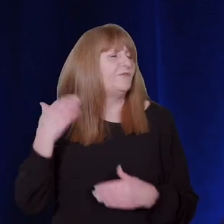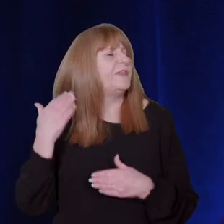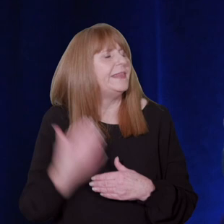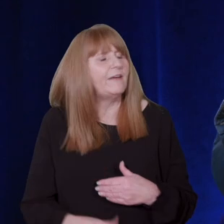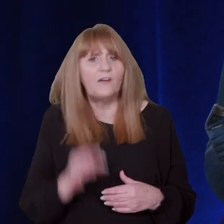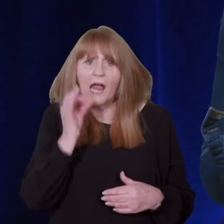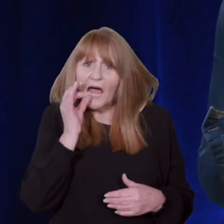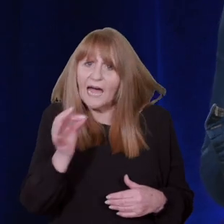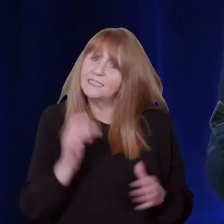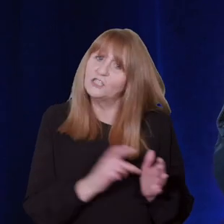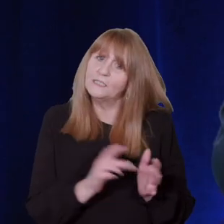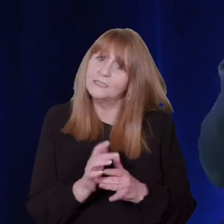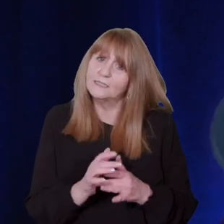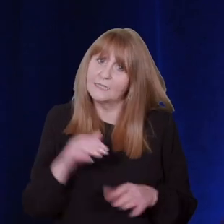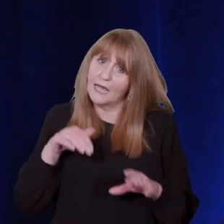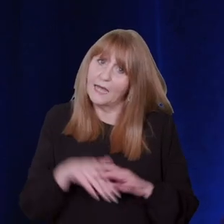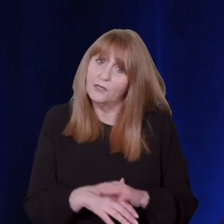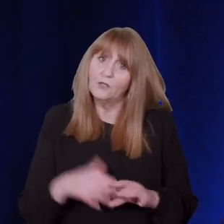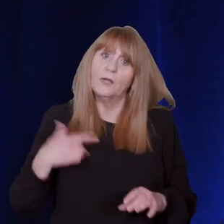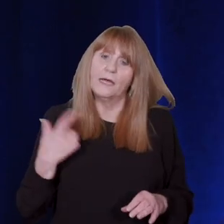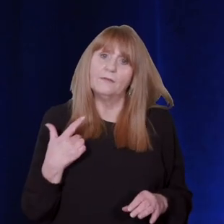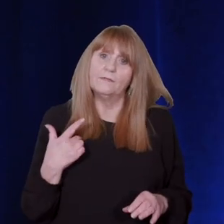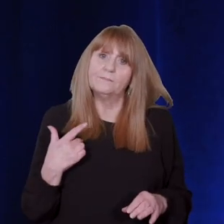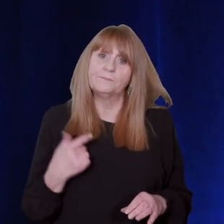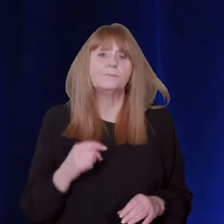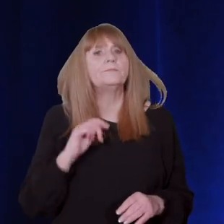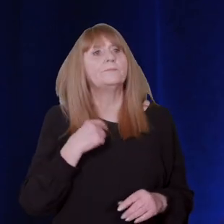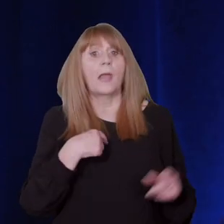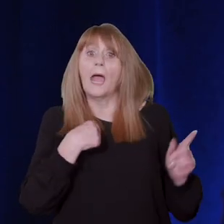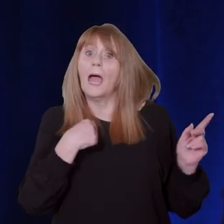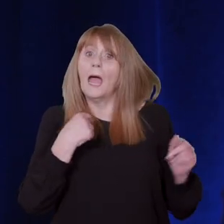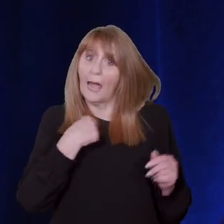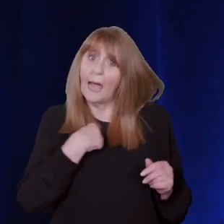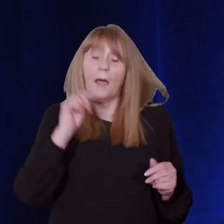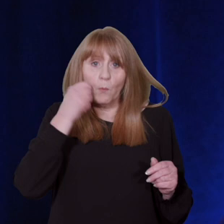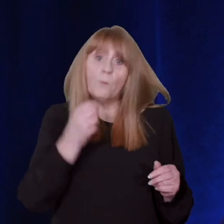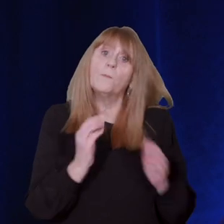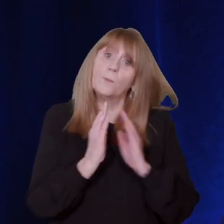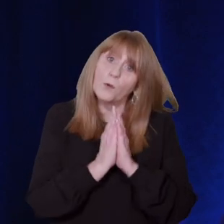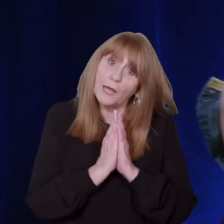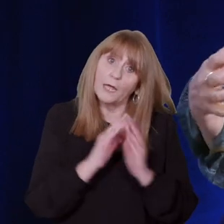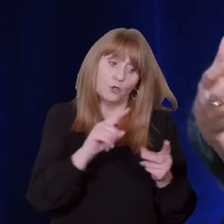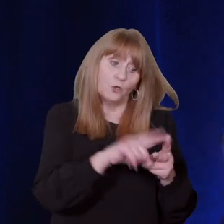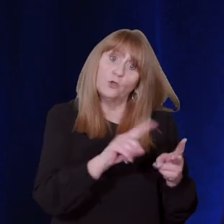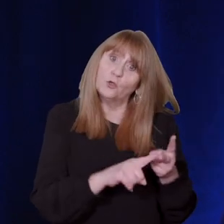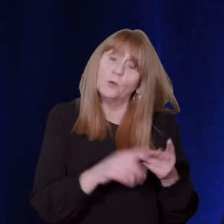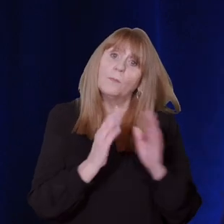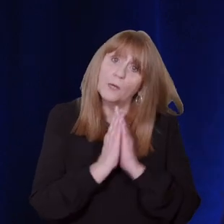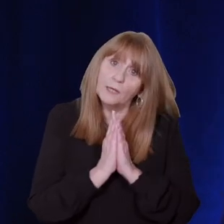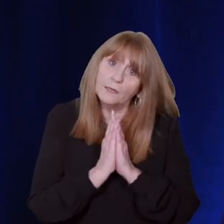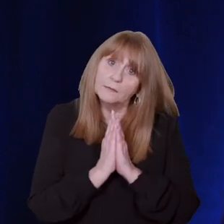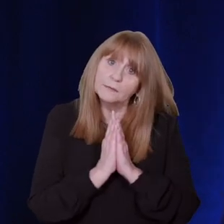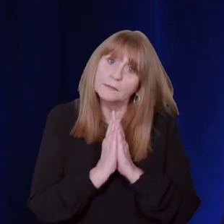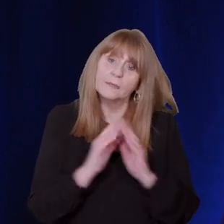two prayers ever so quickly. One is for you to be saved. The second is that you're filled with the Holy Spirit, because it's only by the